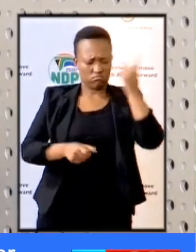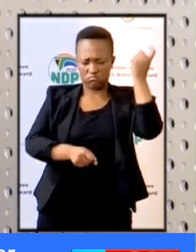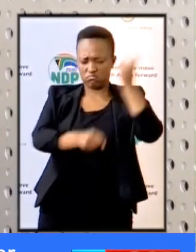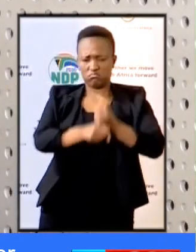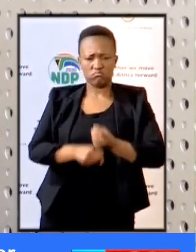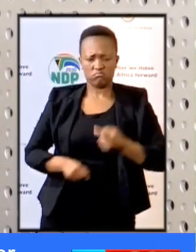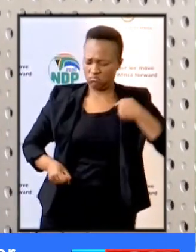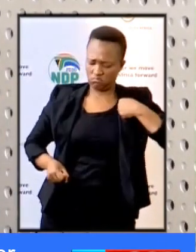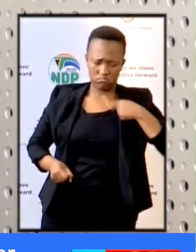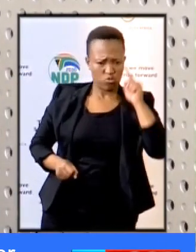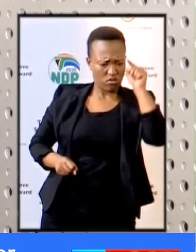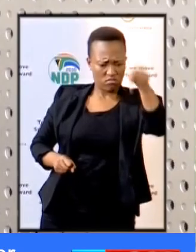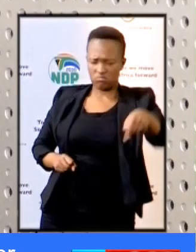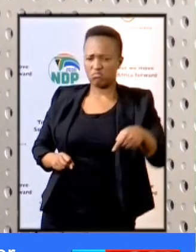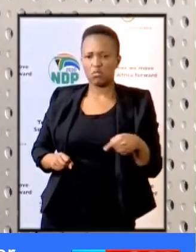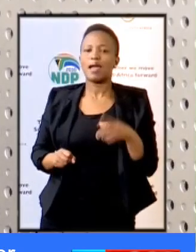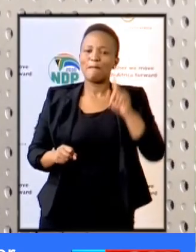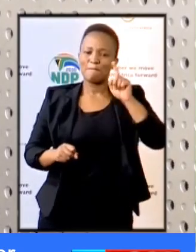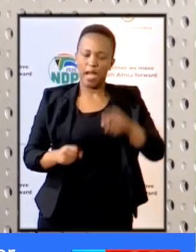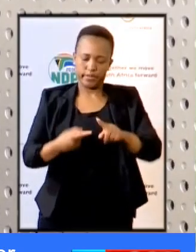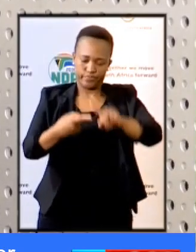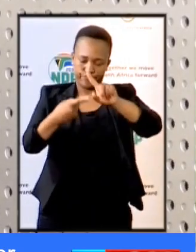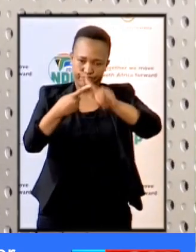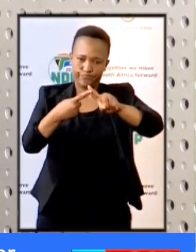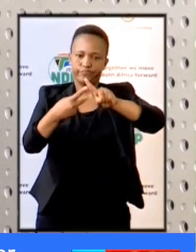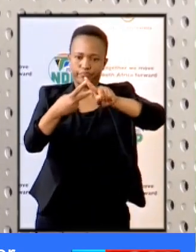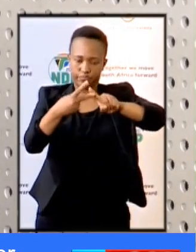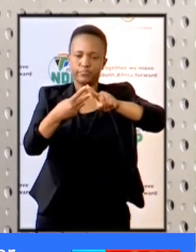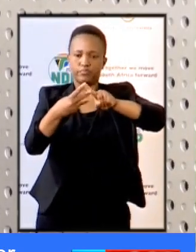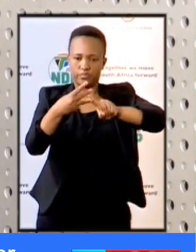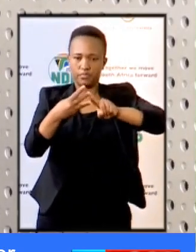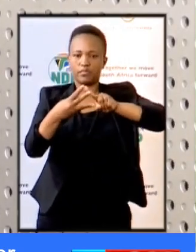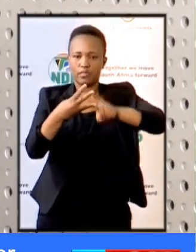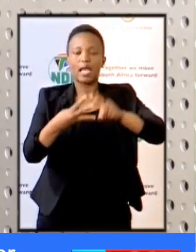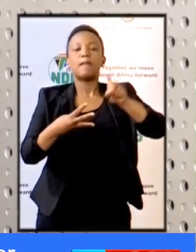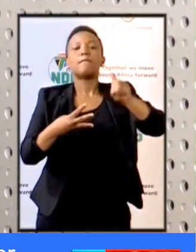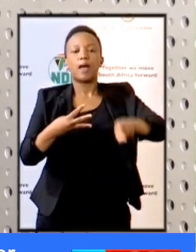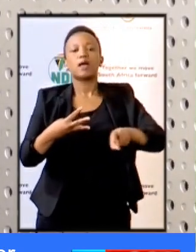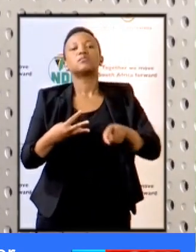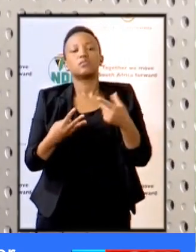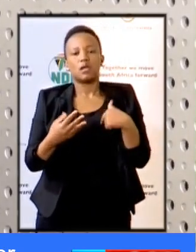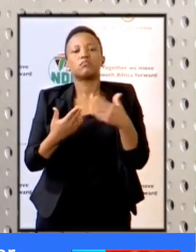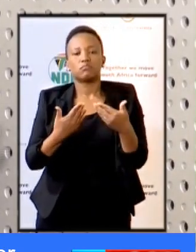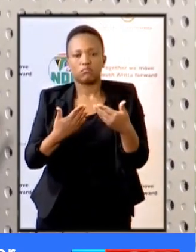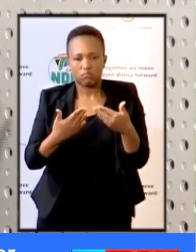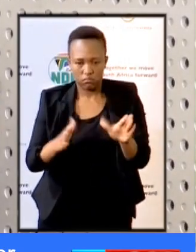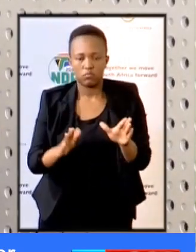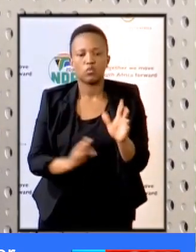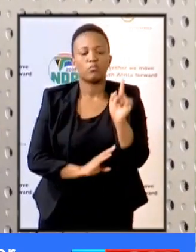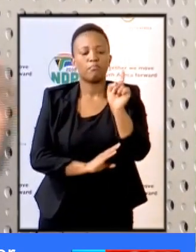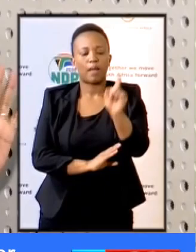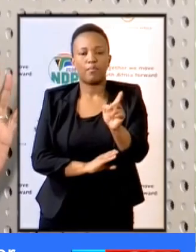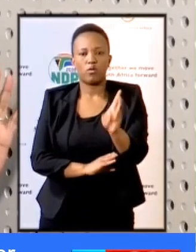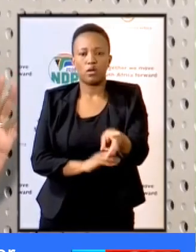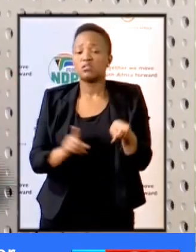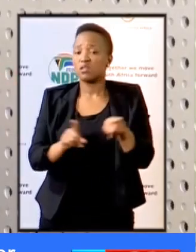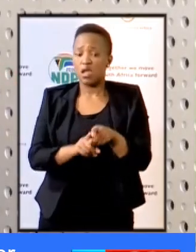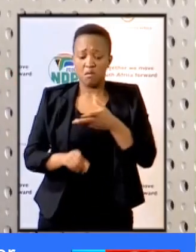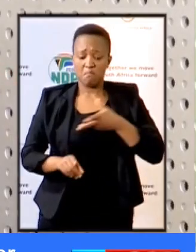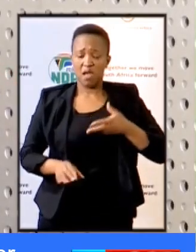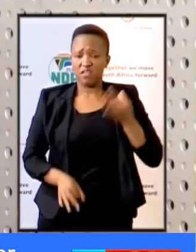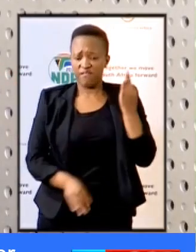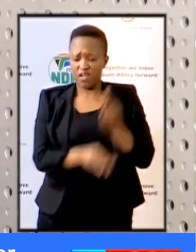ayikho batabezi. So sivumelene ukuthi hayi manitha nizi masilungiseni. Parents said asibathumele abantwana